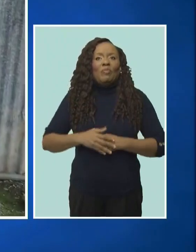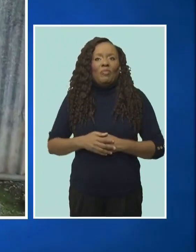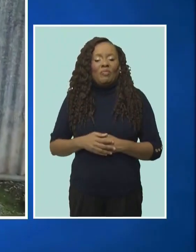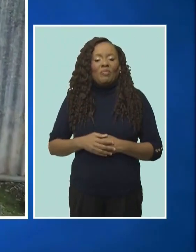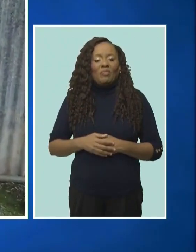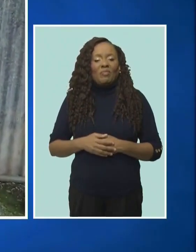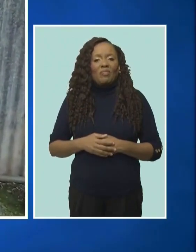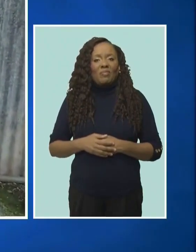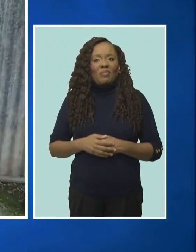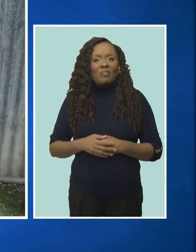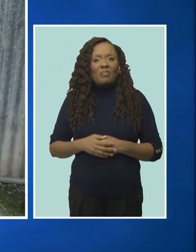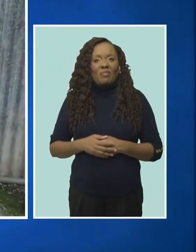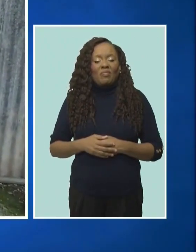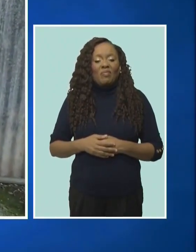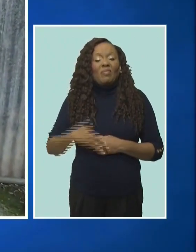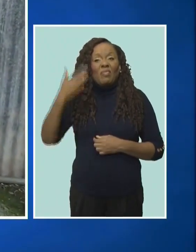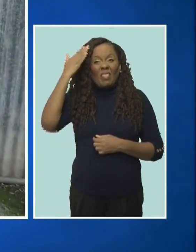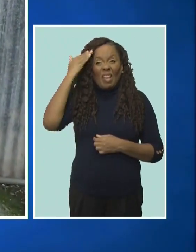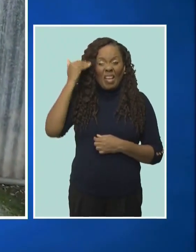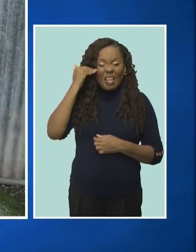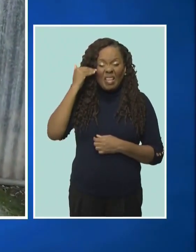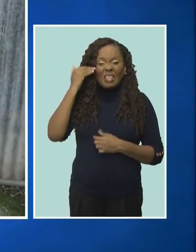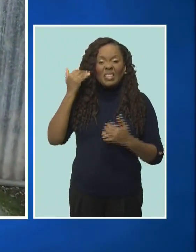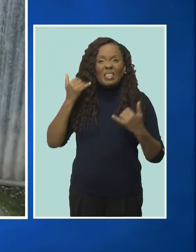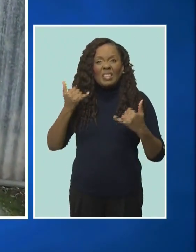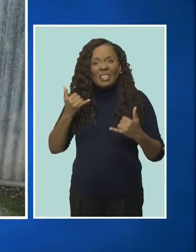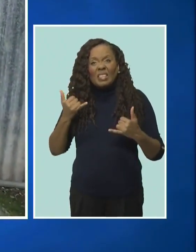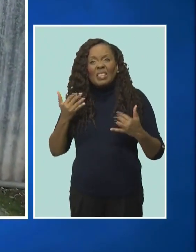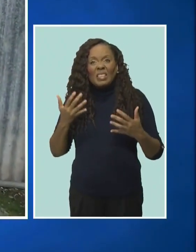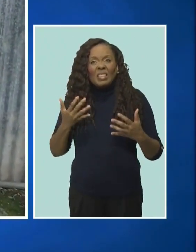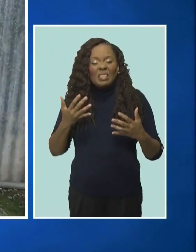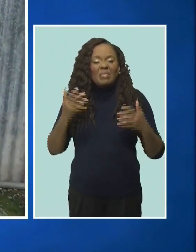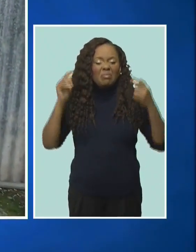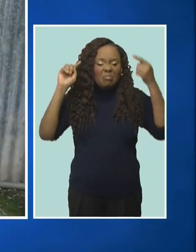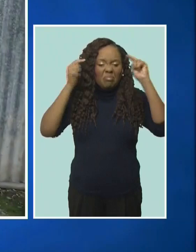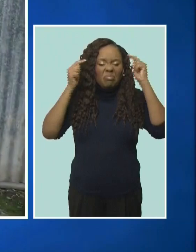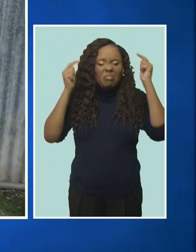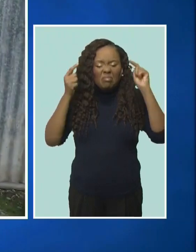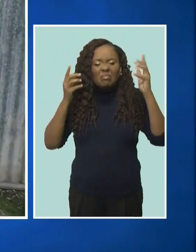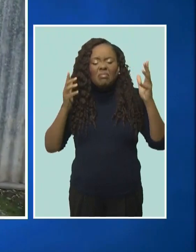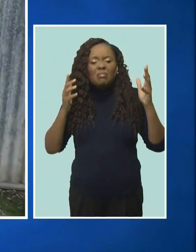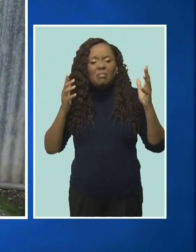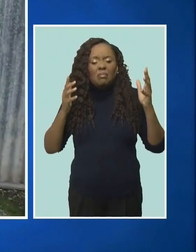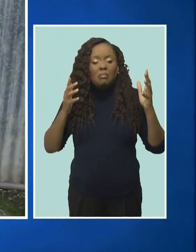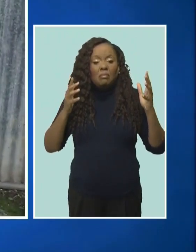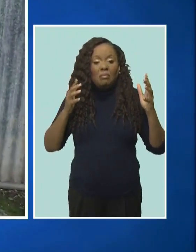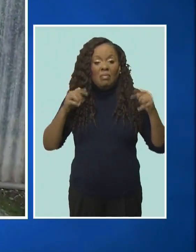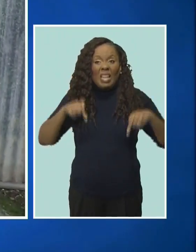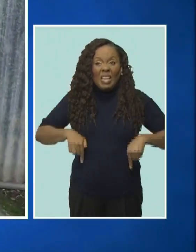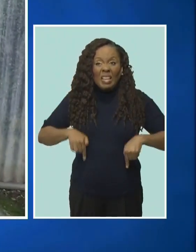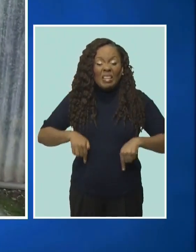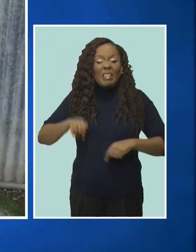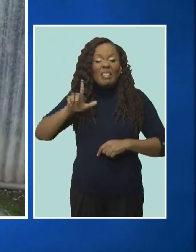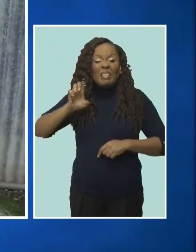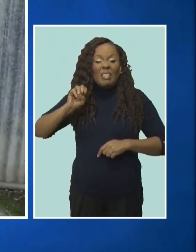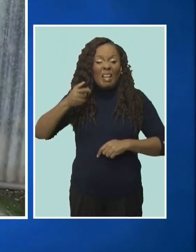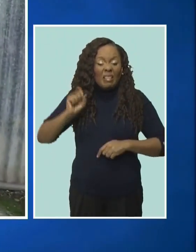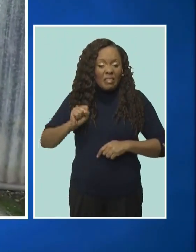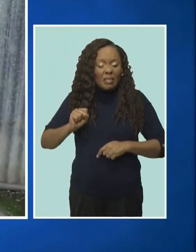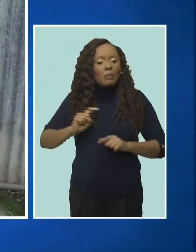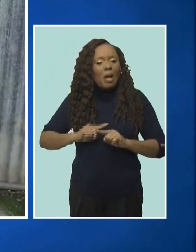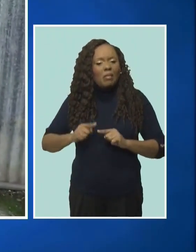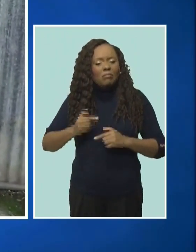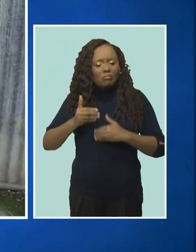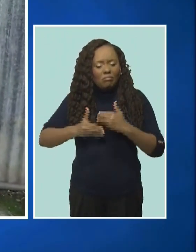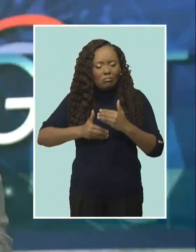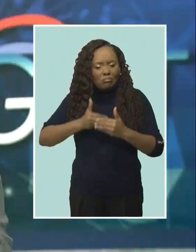part that is right now giving him the most pain. The legs, but he coming